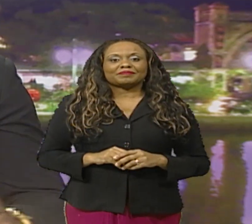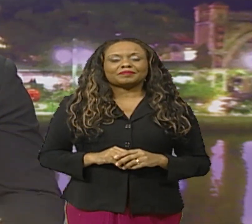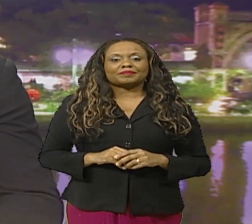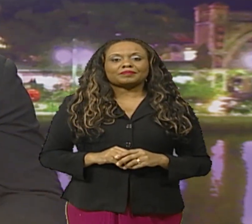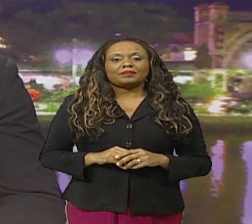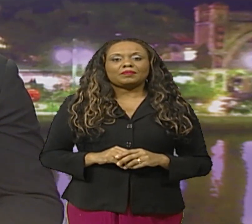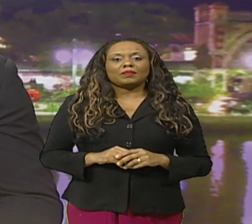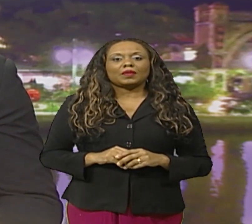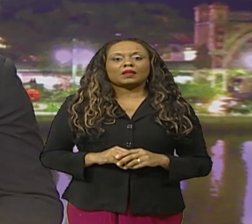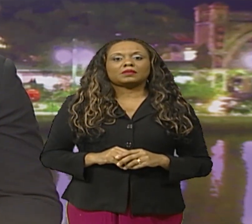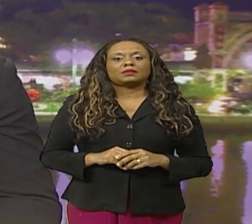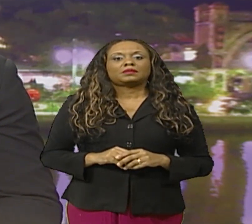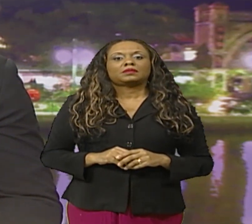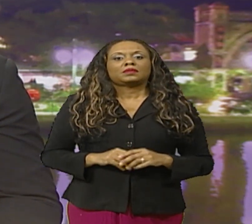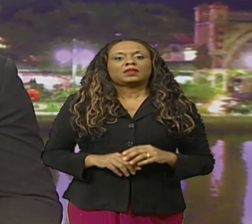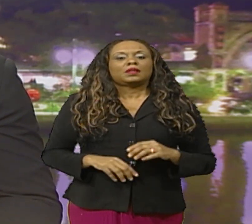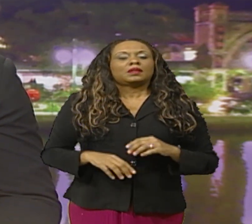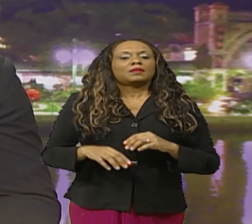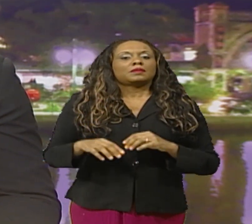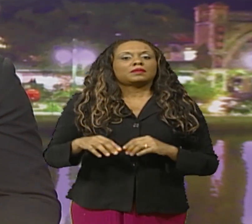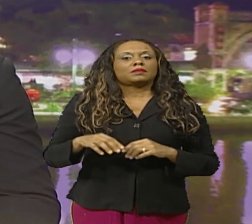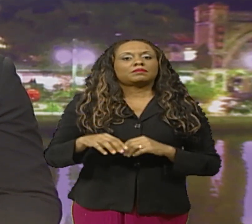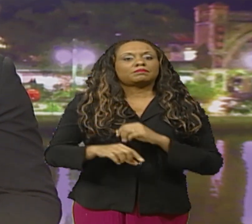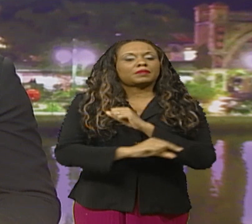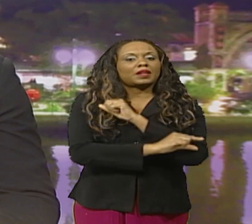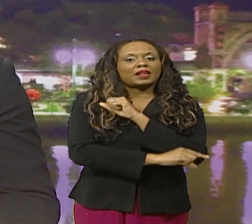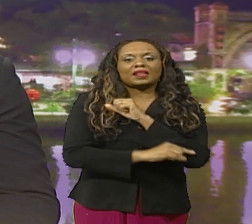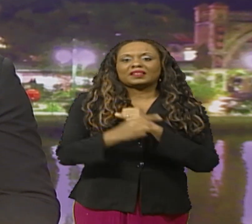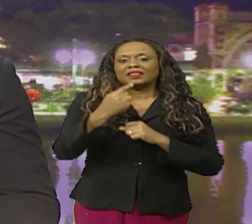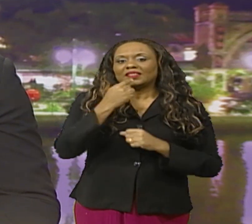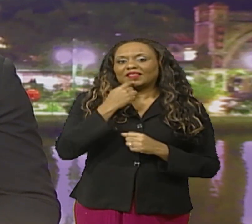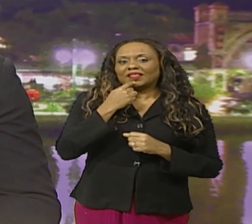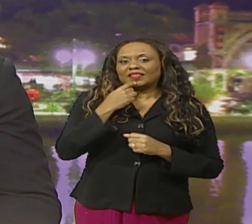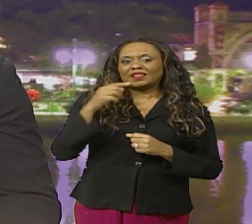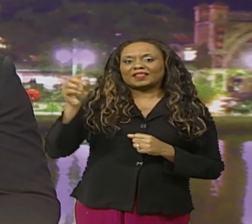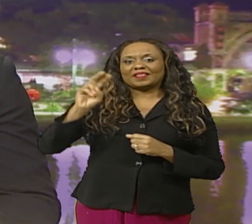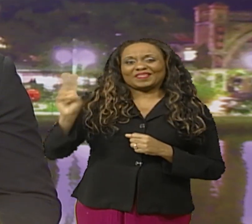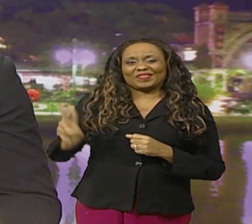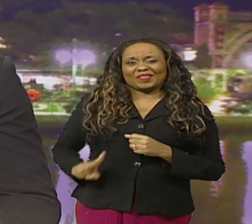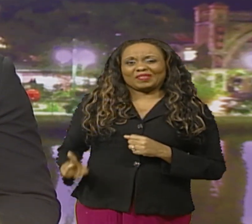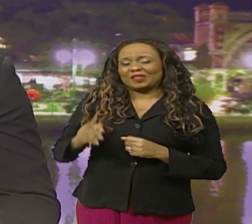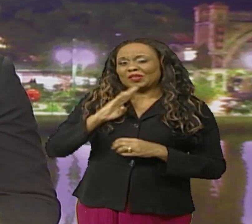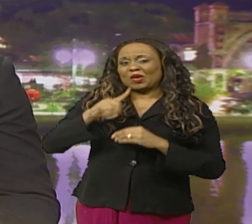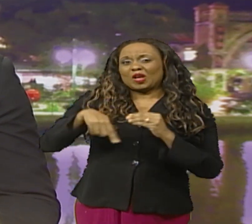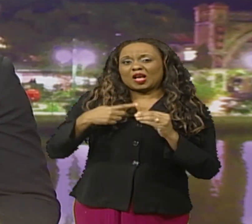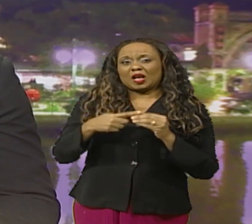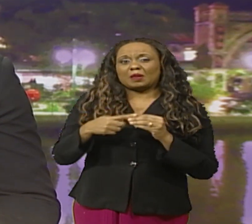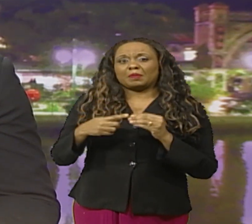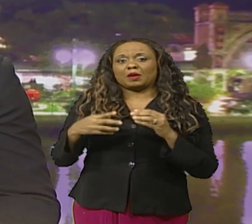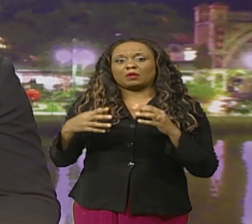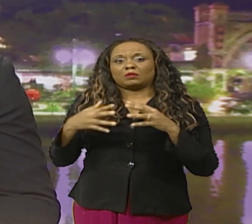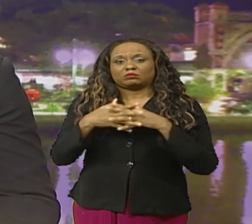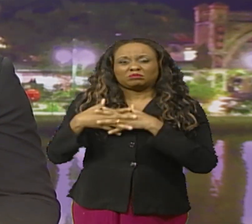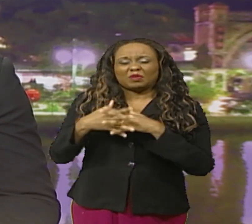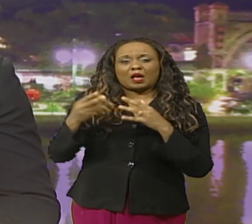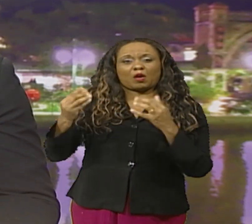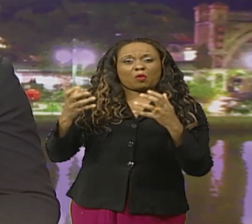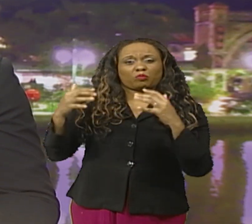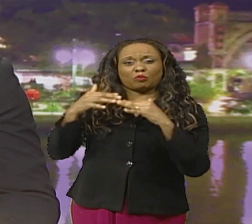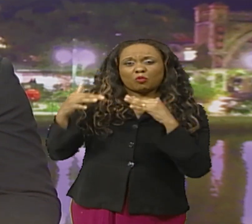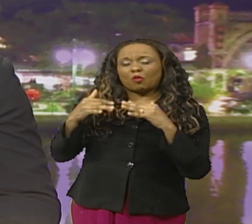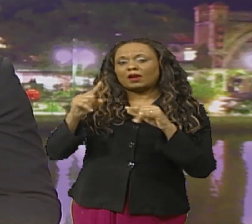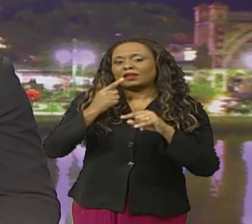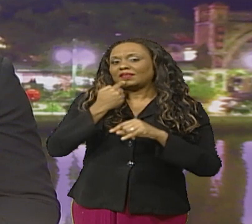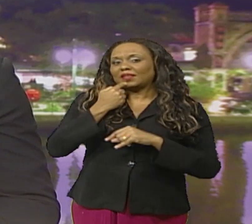Guyana has rubbished claims from Venezuela that the United States wants a war with Caracas and is using Georgetown to do so